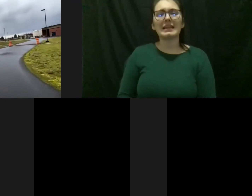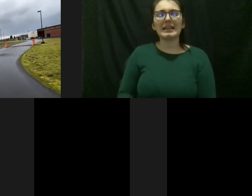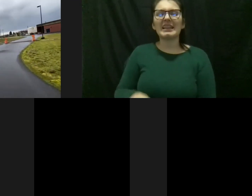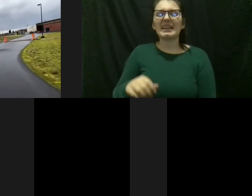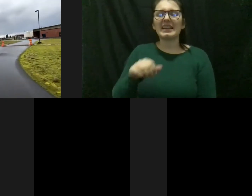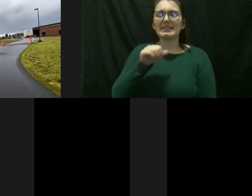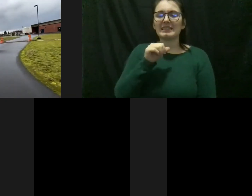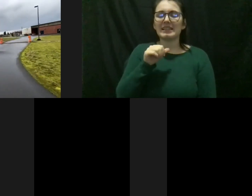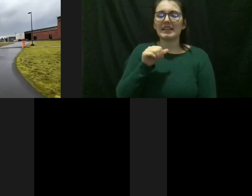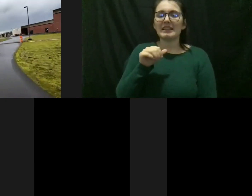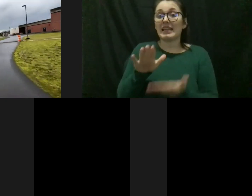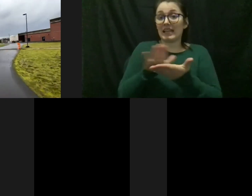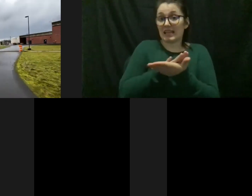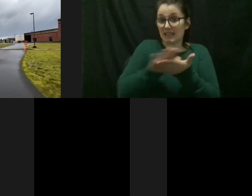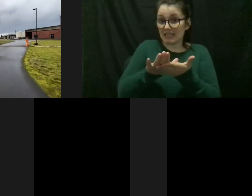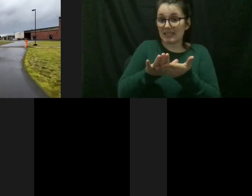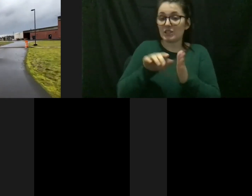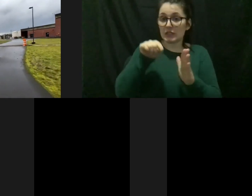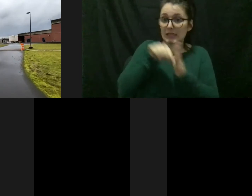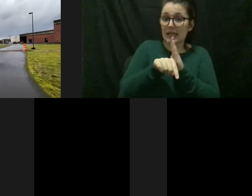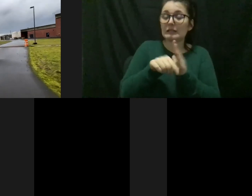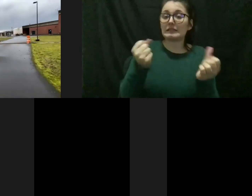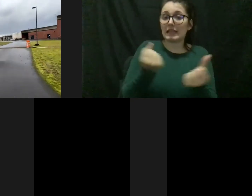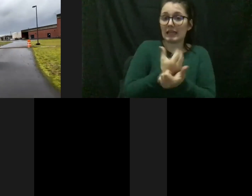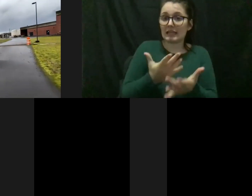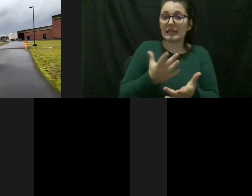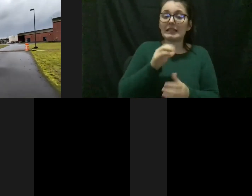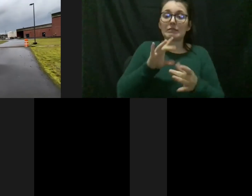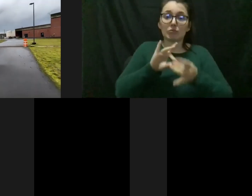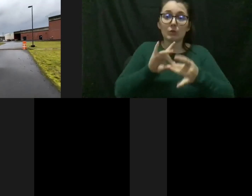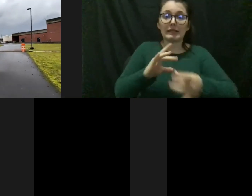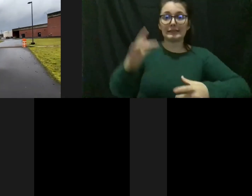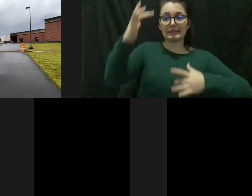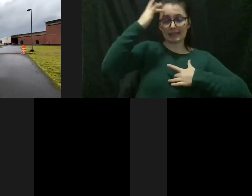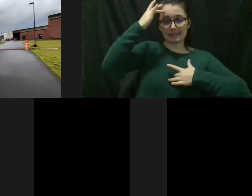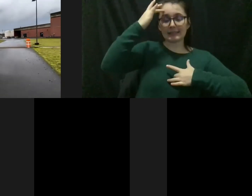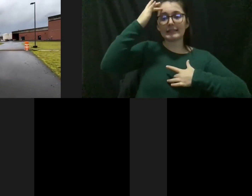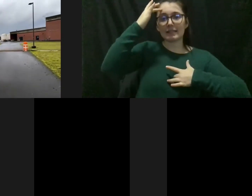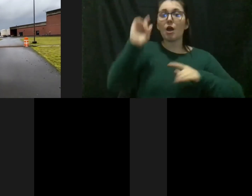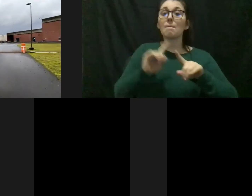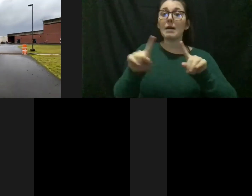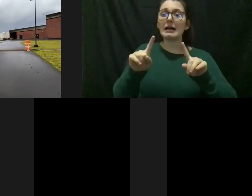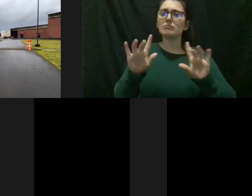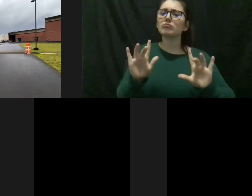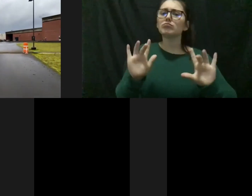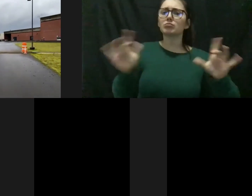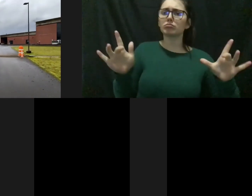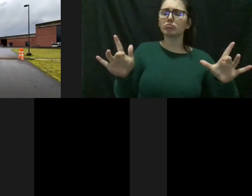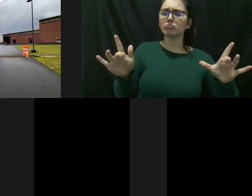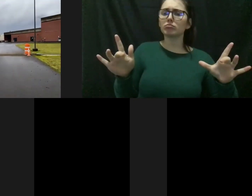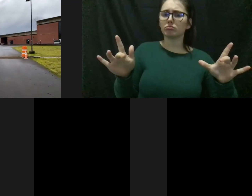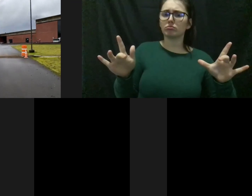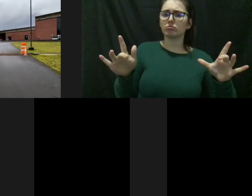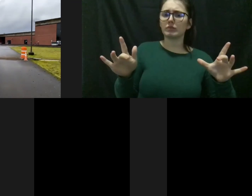our houses that are made out of wood, are made out of poop because the poop is fertilizer for the trees. well, the